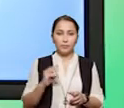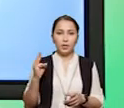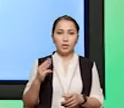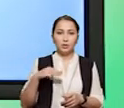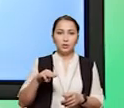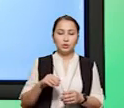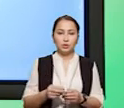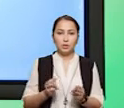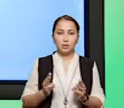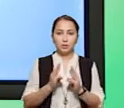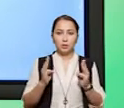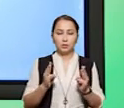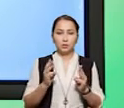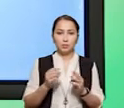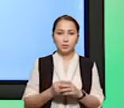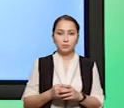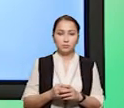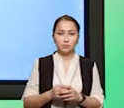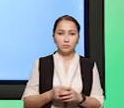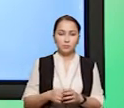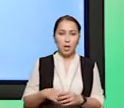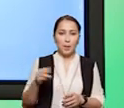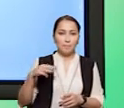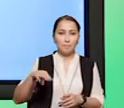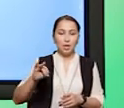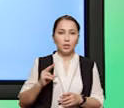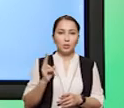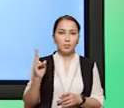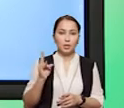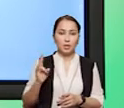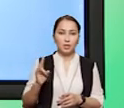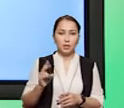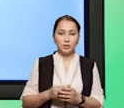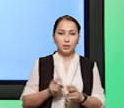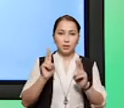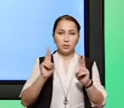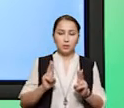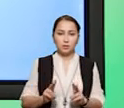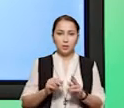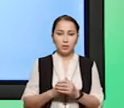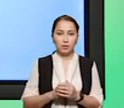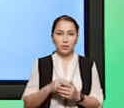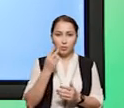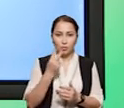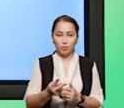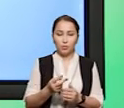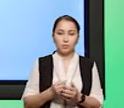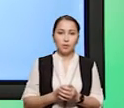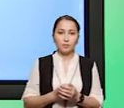Stern tajribasi ideal gaz molekulyar kinetik nazariyasini ham isbotlab berdi. Ya'ni